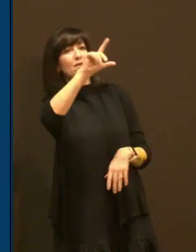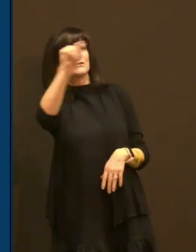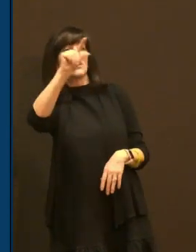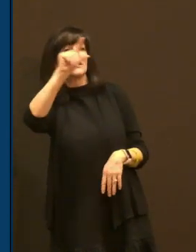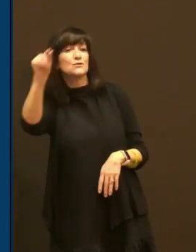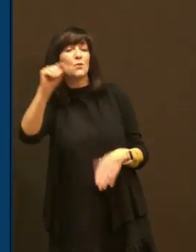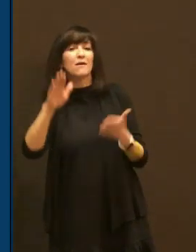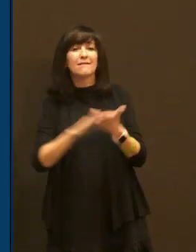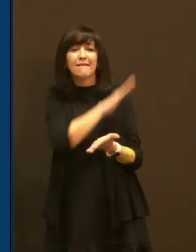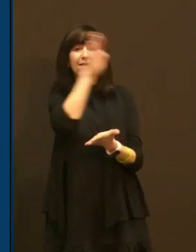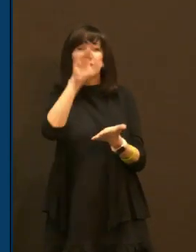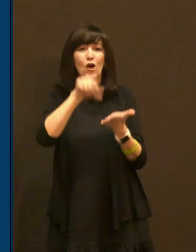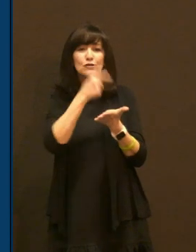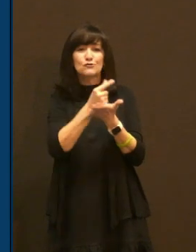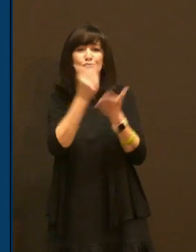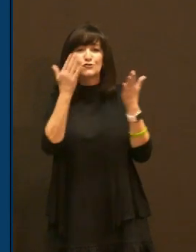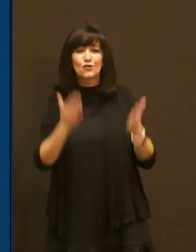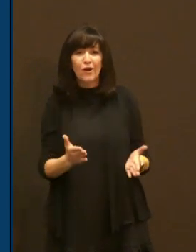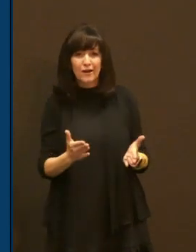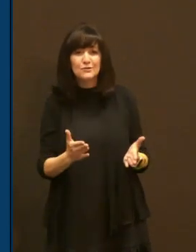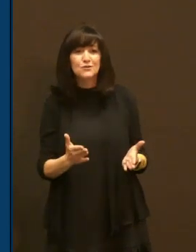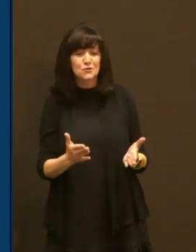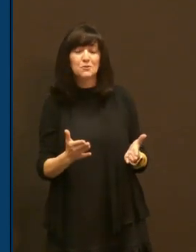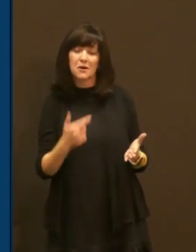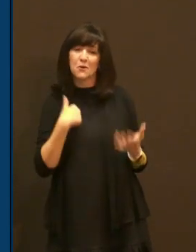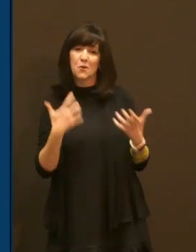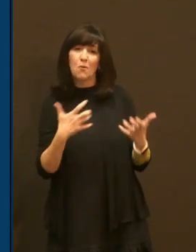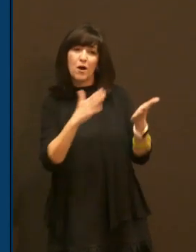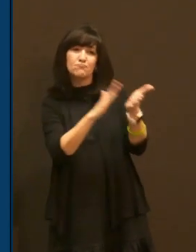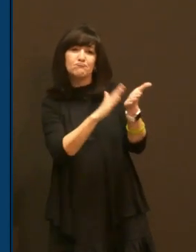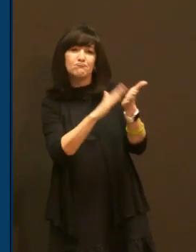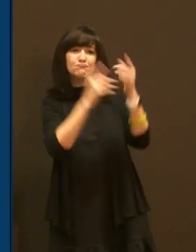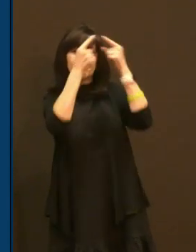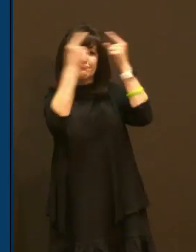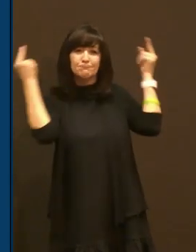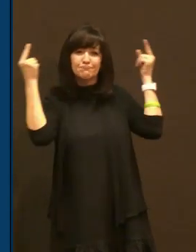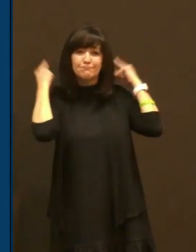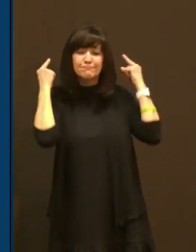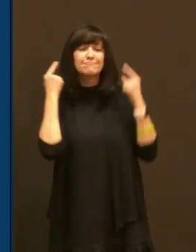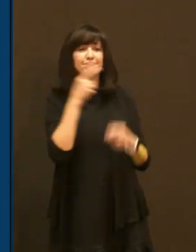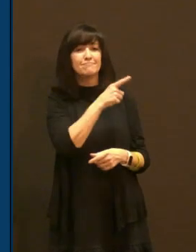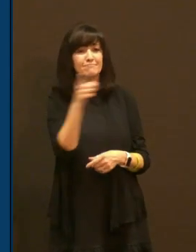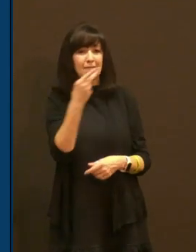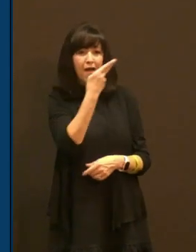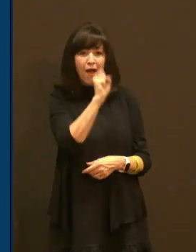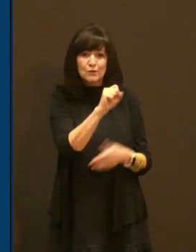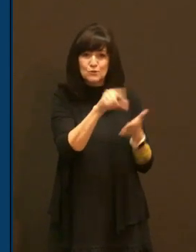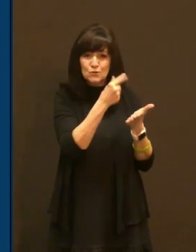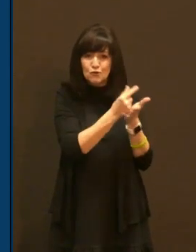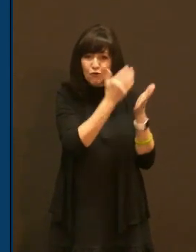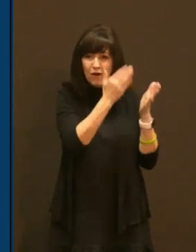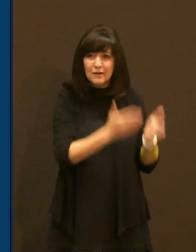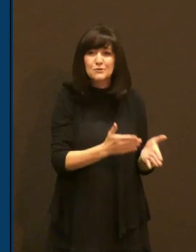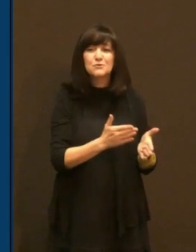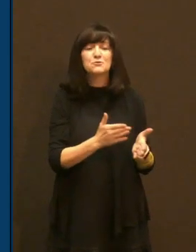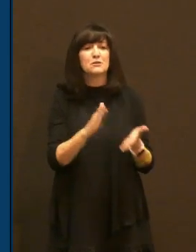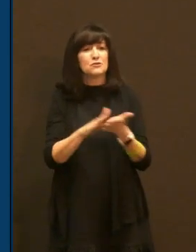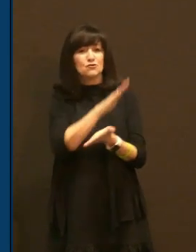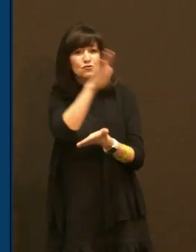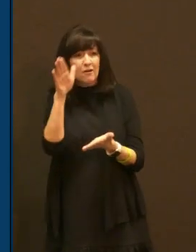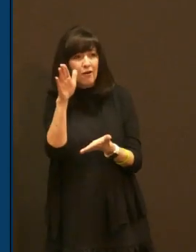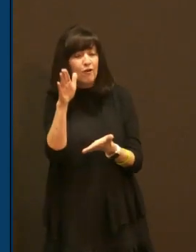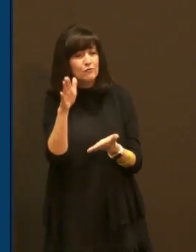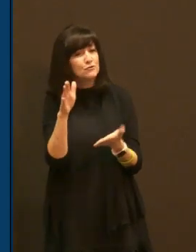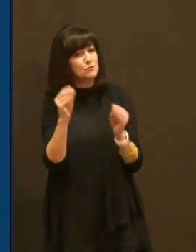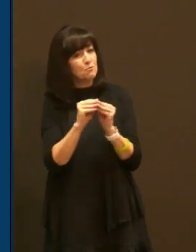graduates, and we hope to be able to congratulate our high school graduates as well, and do it safely.